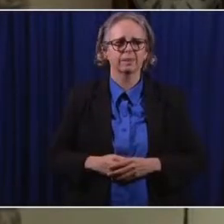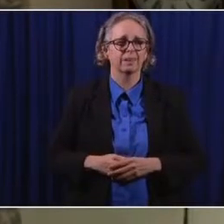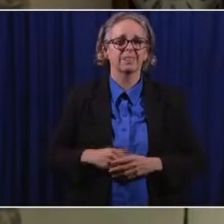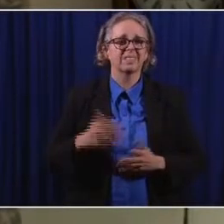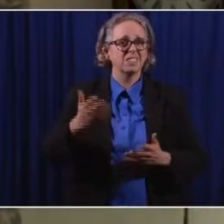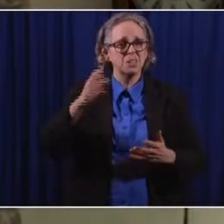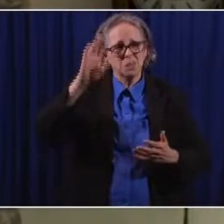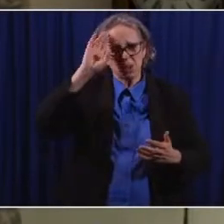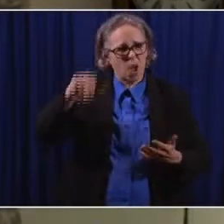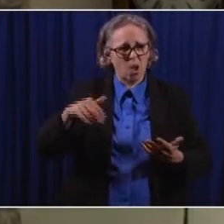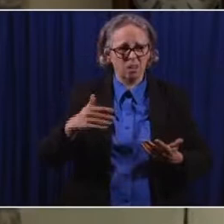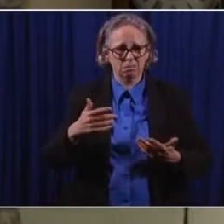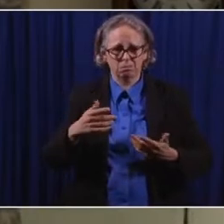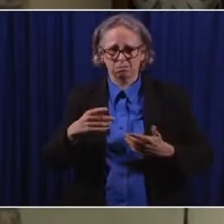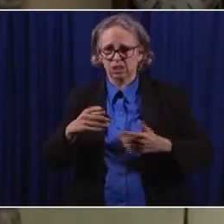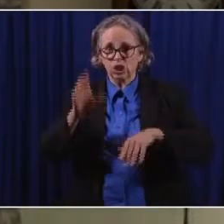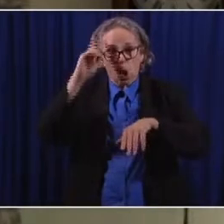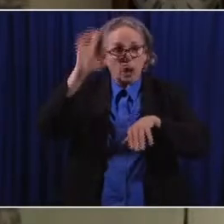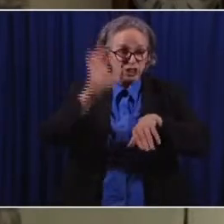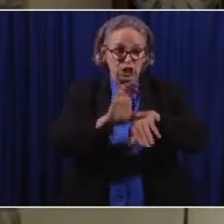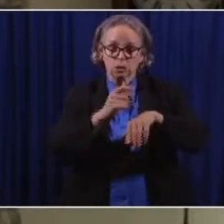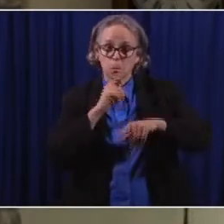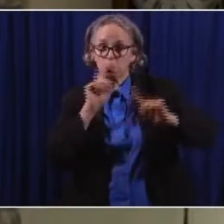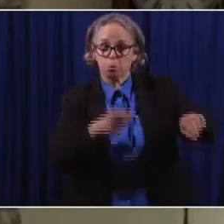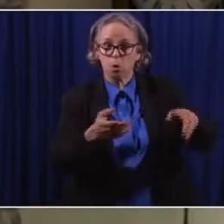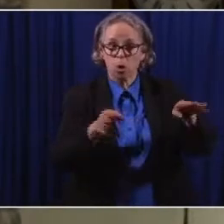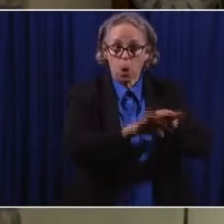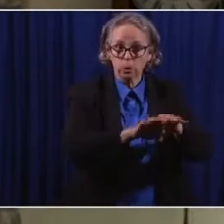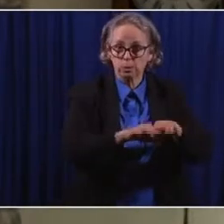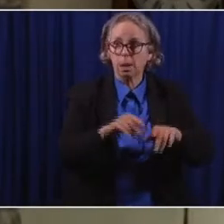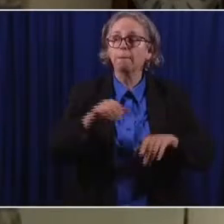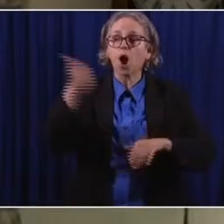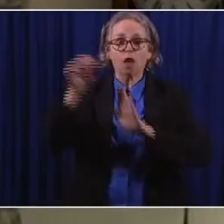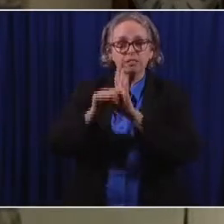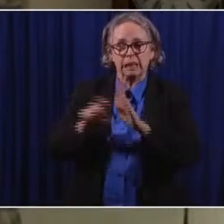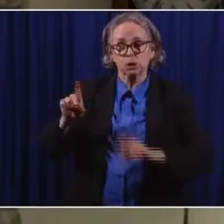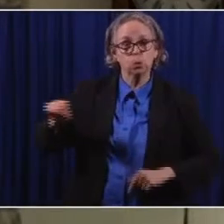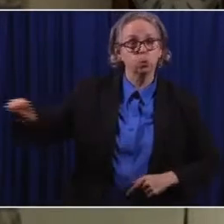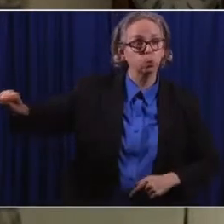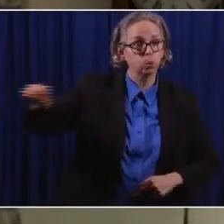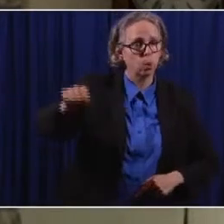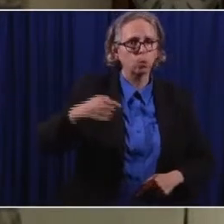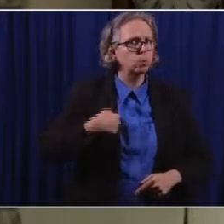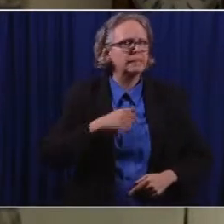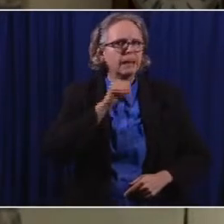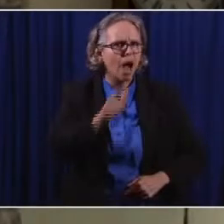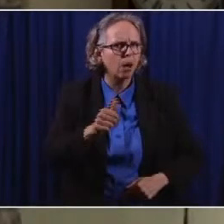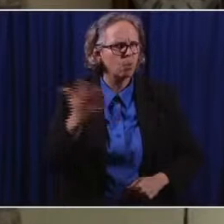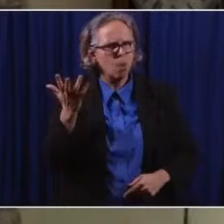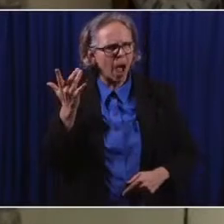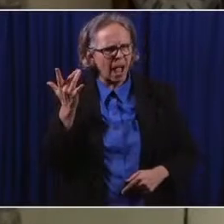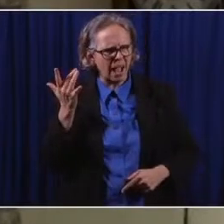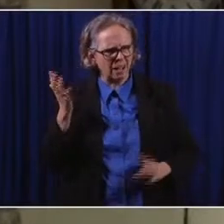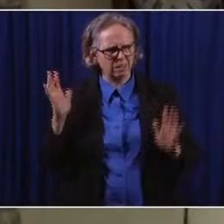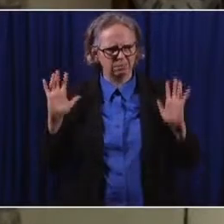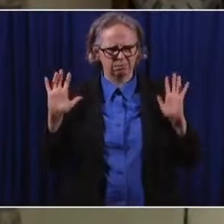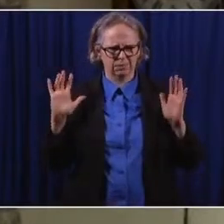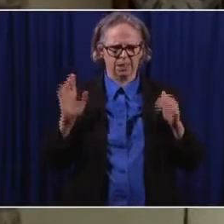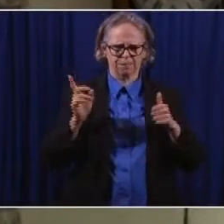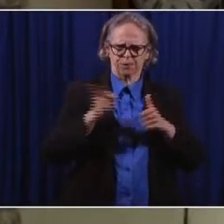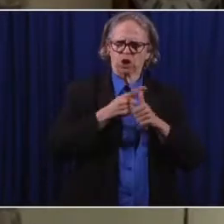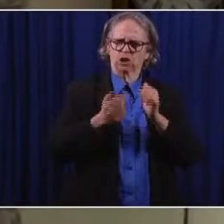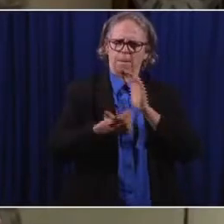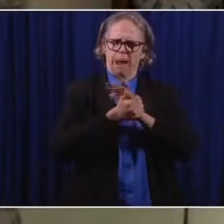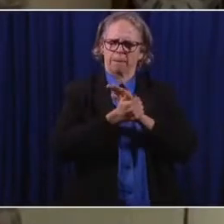closed churches. We have a great respect. I have a great respect for the First Amendment, great respect for freedom of religion. While we